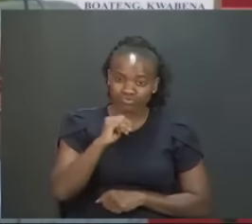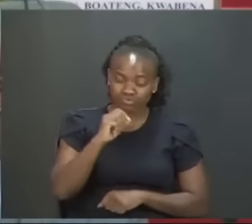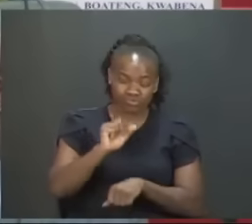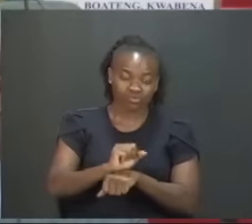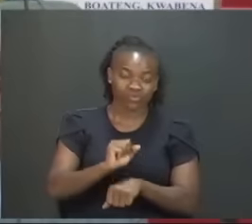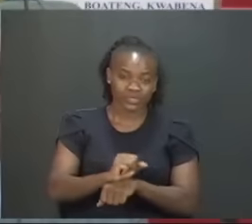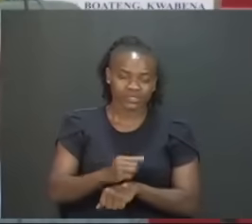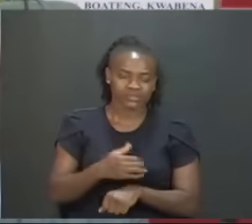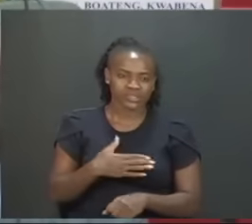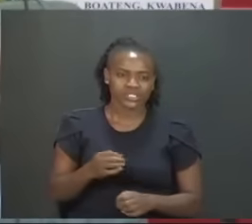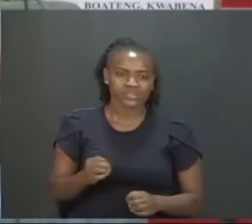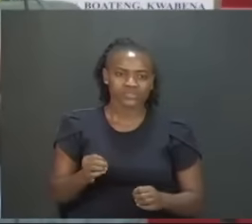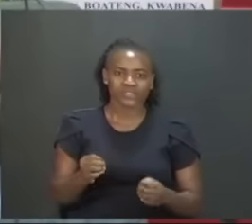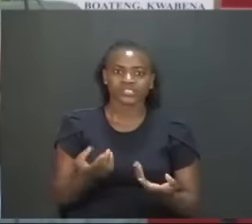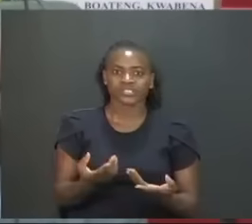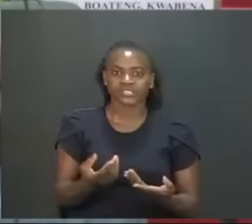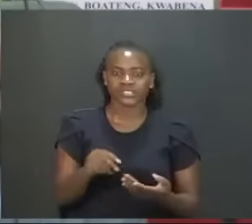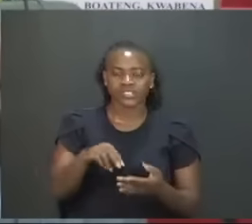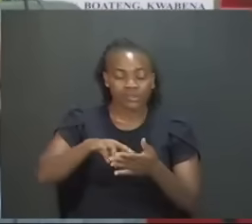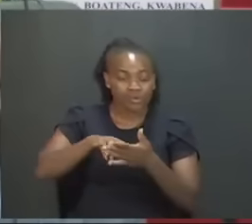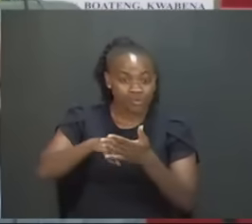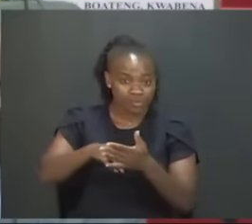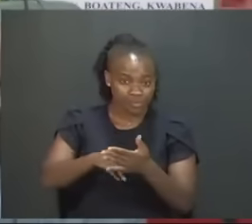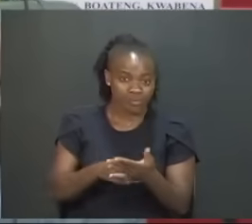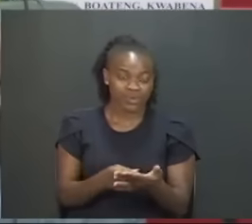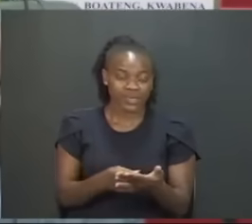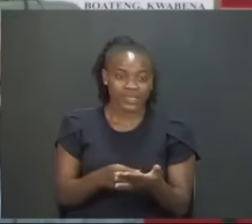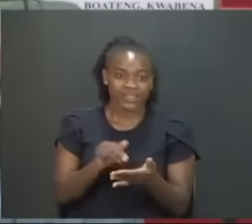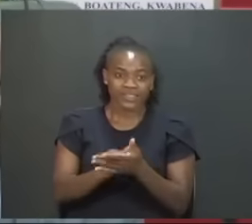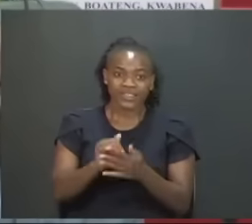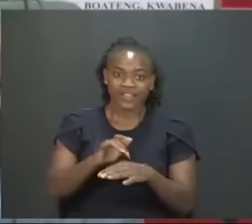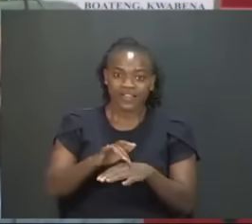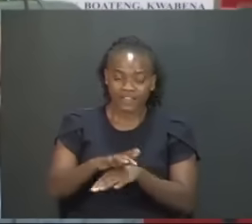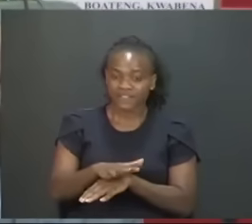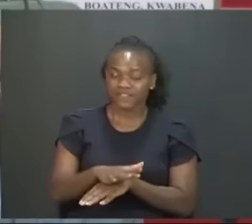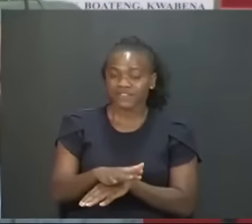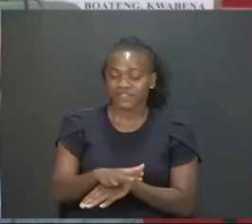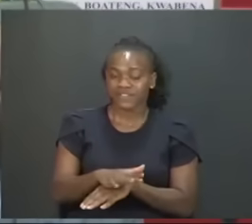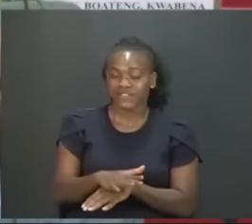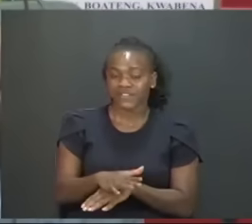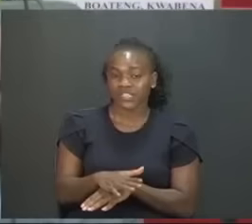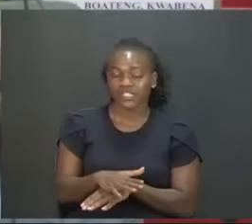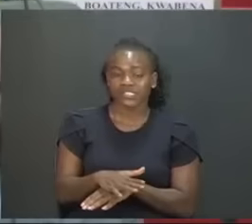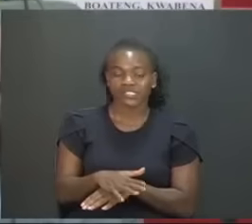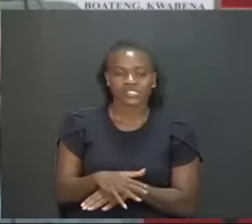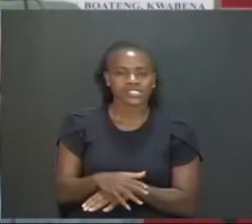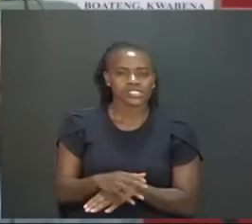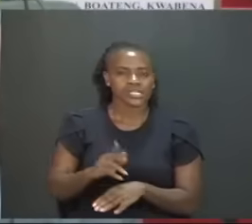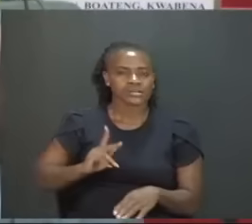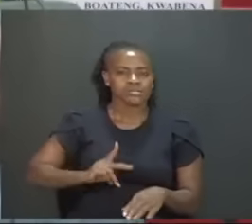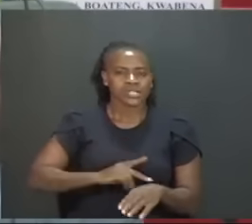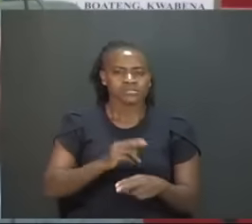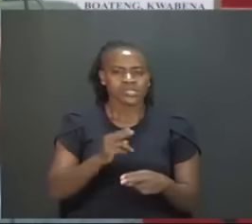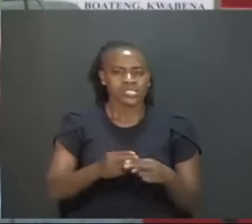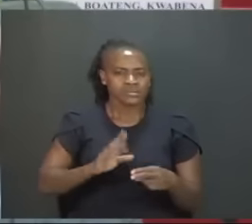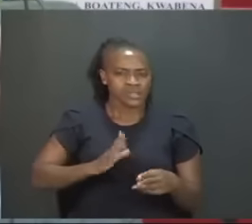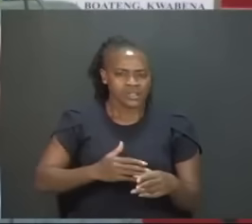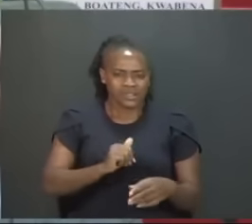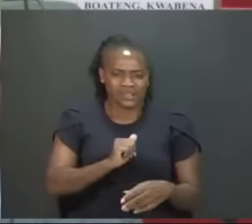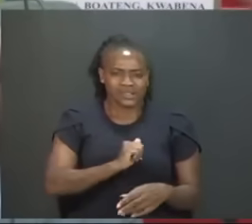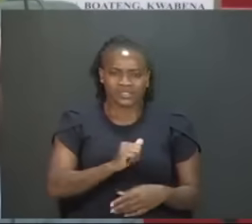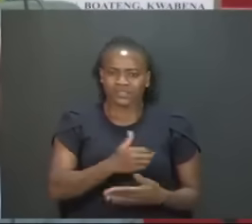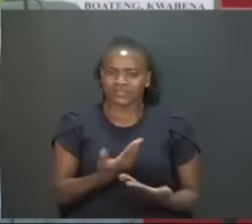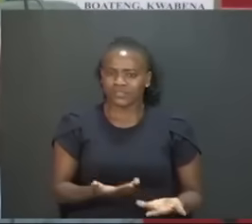get them fixed. It even affects our image. You have guests and they're not functioning, they're not